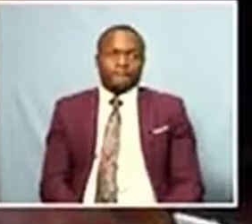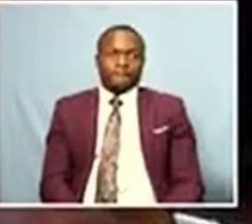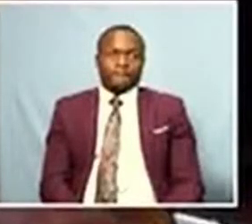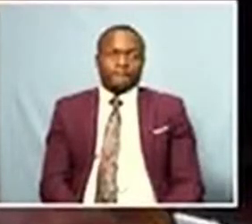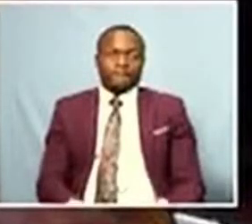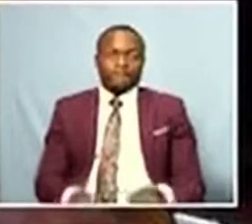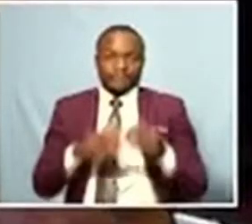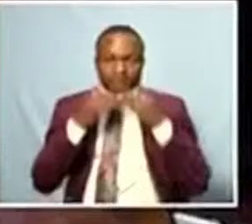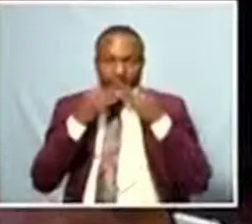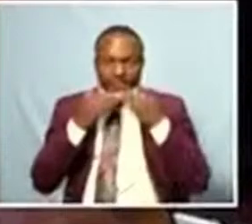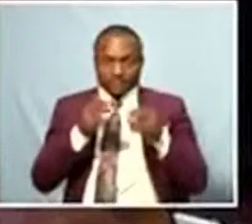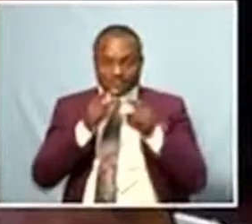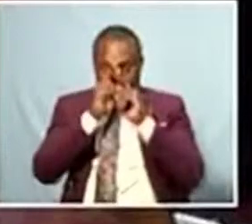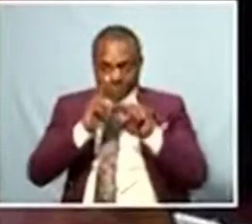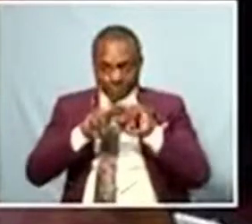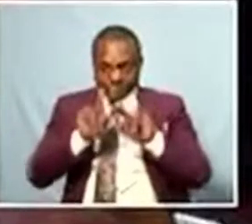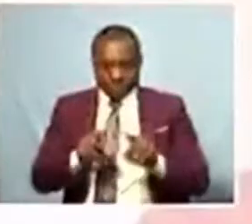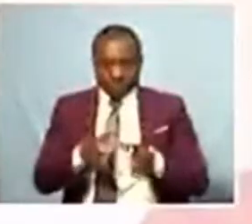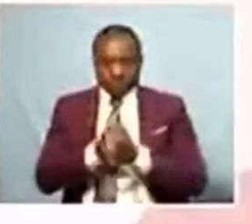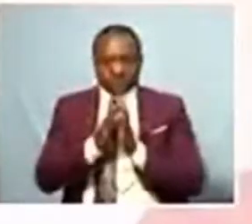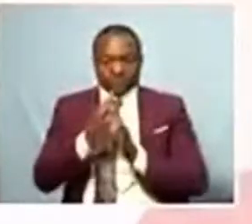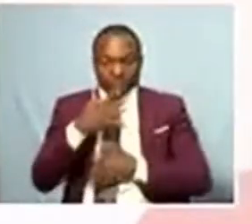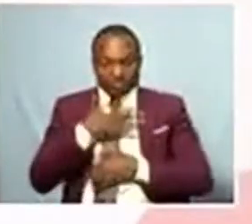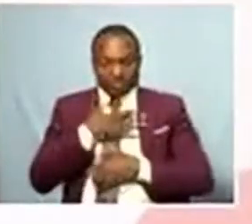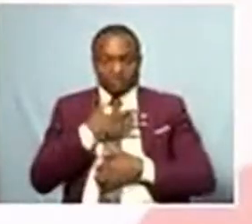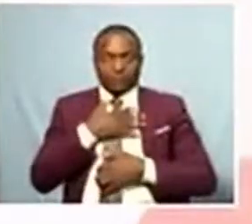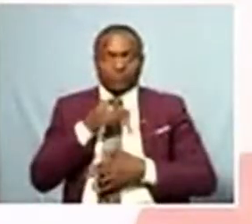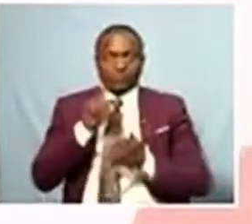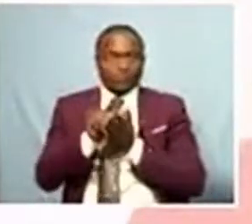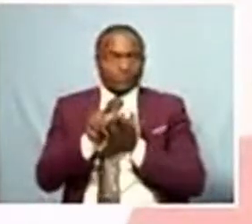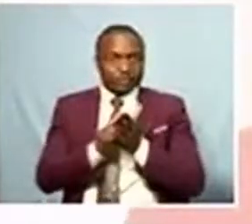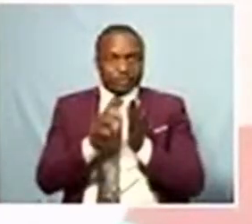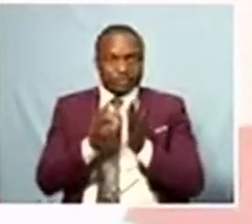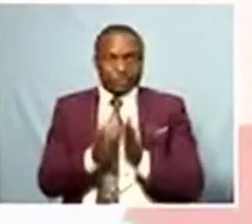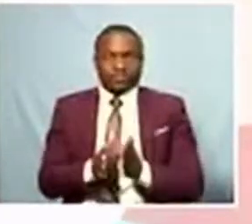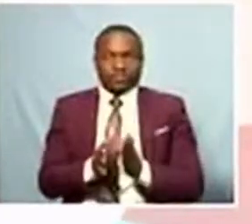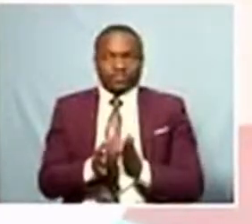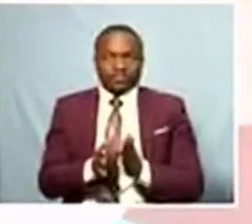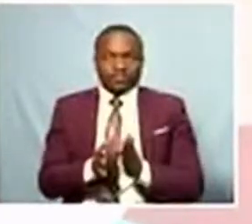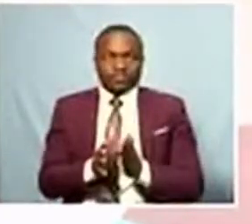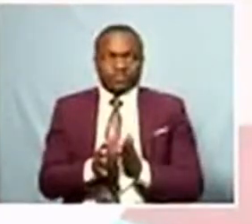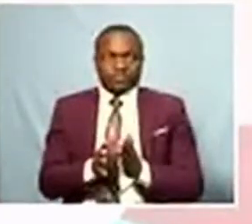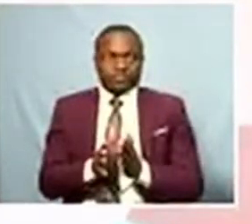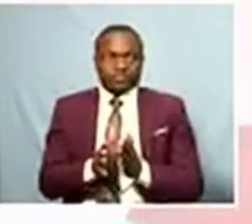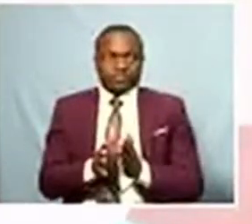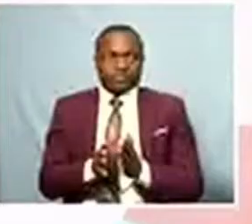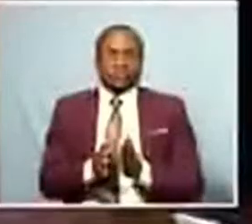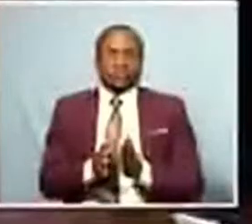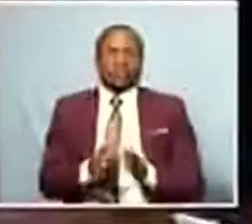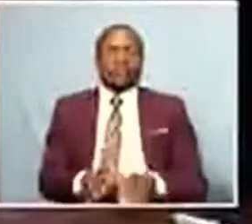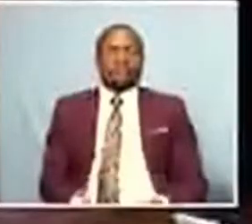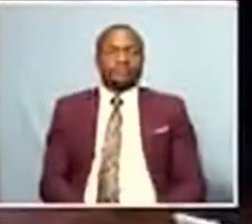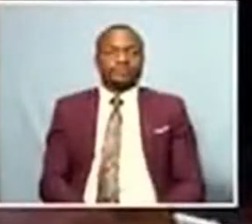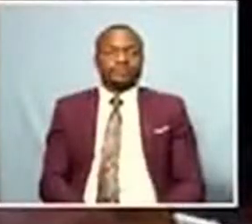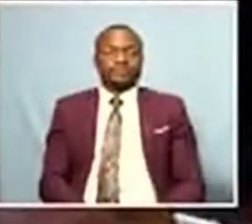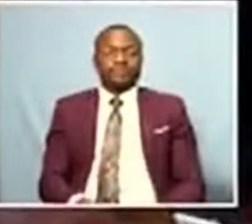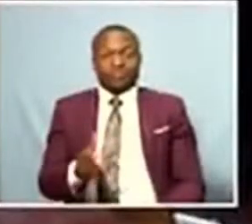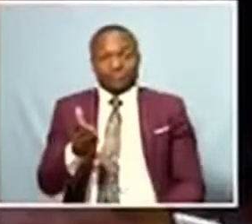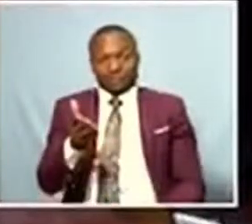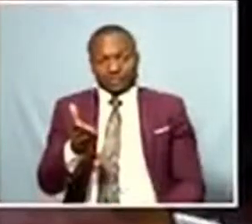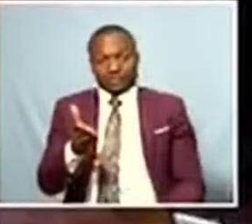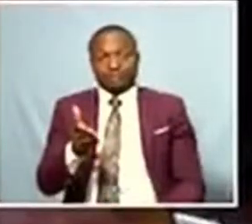Thank you, Honorable Chairperson. I'll ask my legal expert to answer that one as well. You may